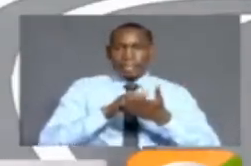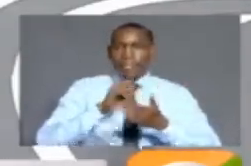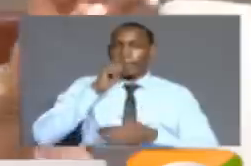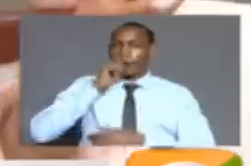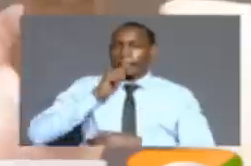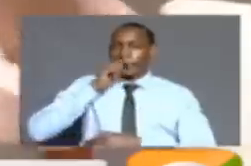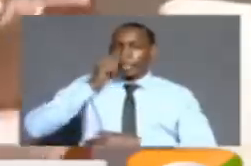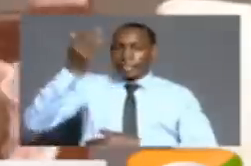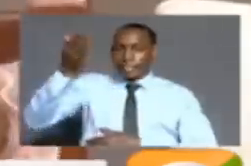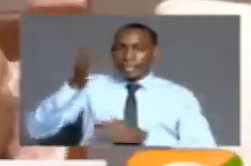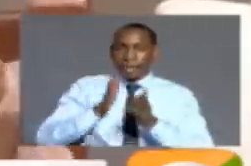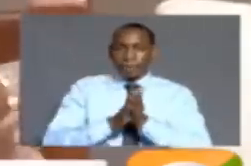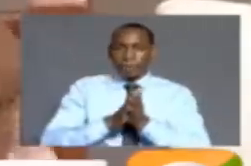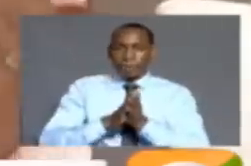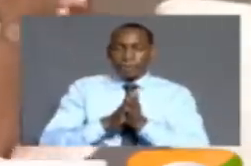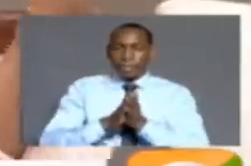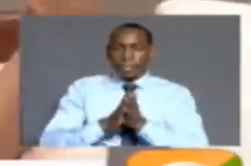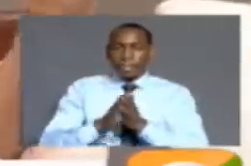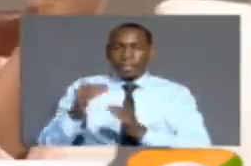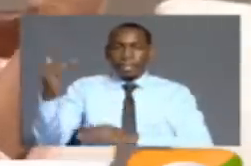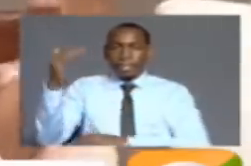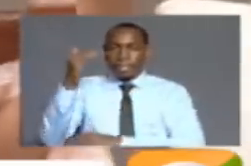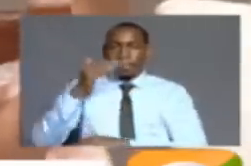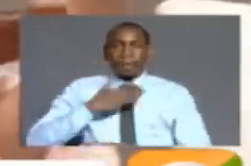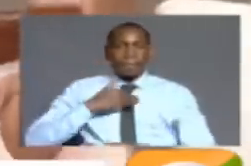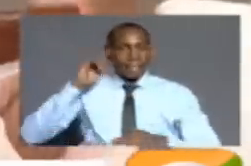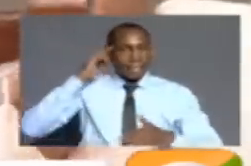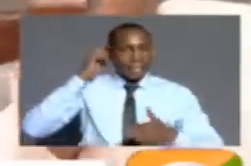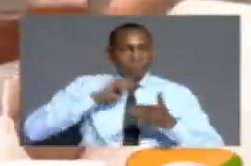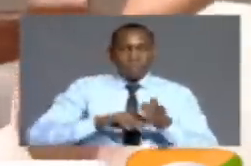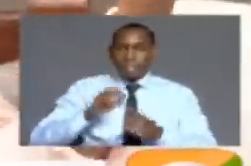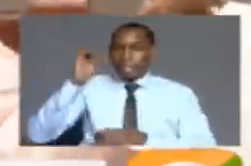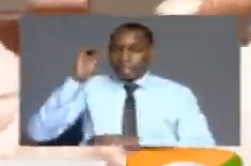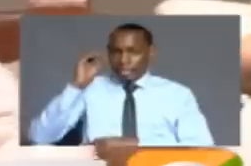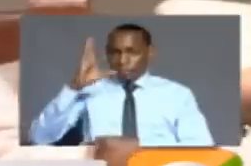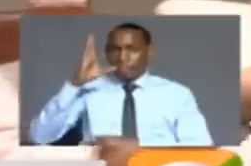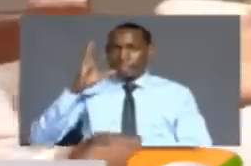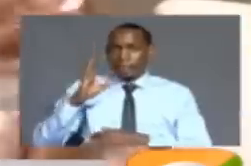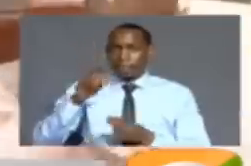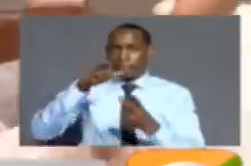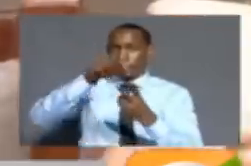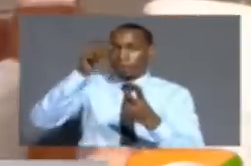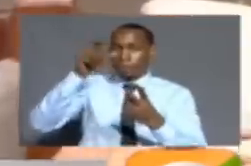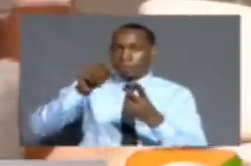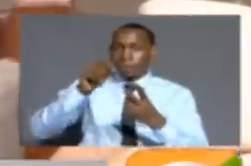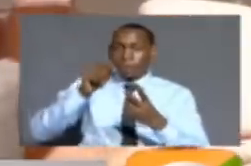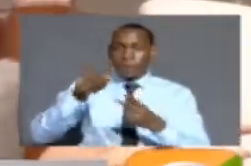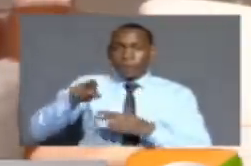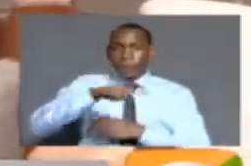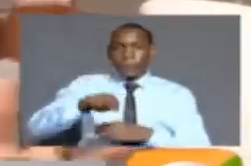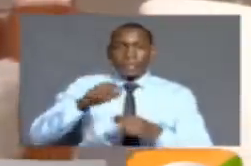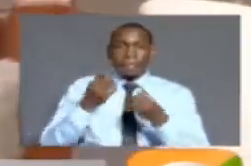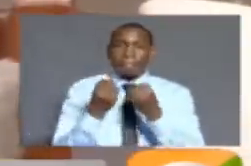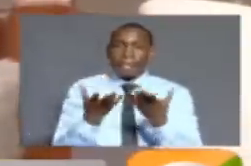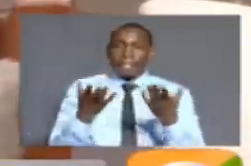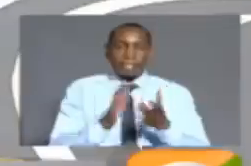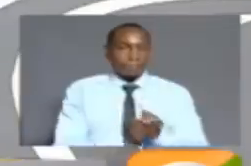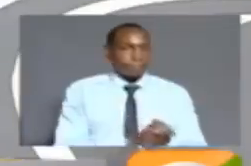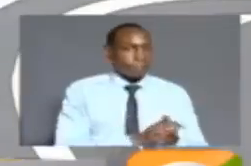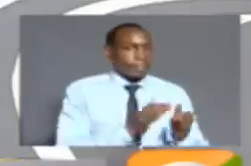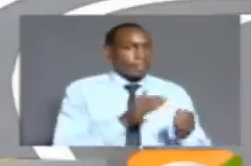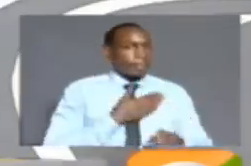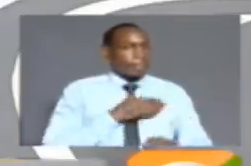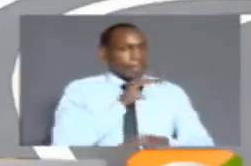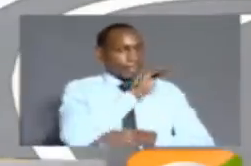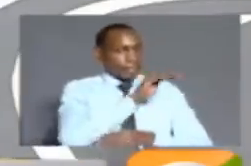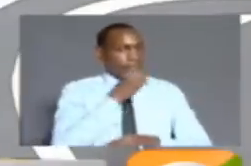Tanzania. In Tanzania and Zambia. Uh-huh. However, I think it's a very expensive way to go. It's like you just expensive. Said, we are very many. No, but let me ask you, didn't you see